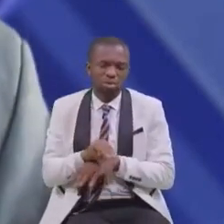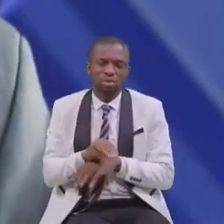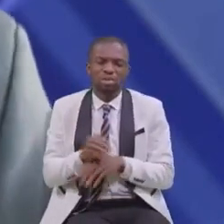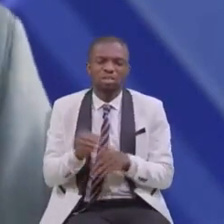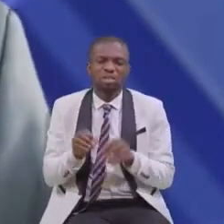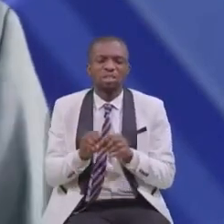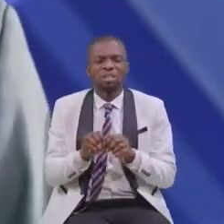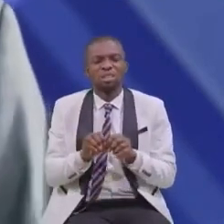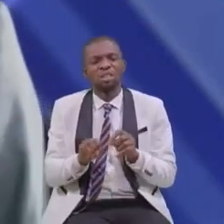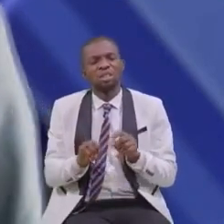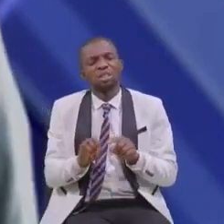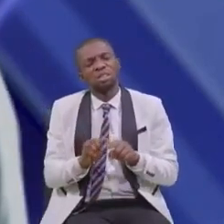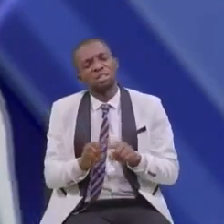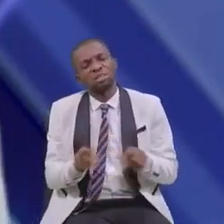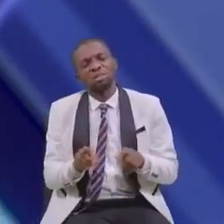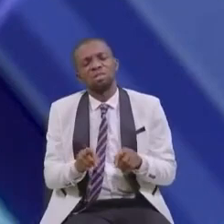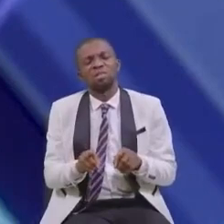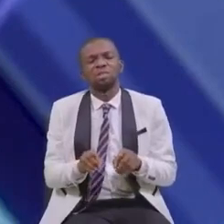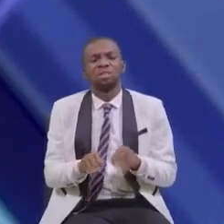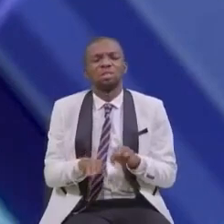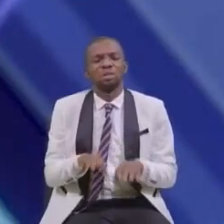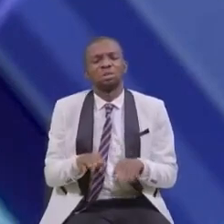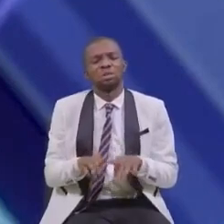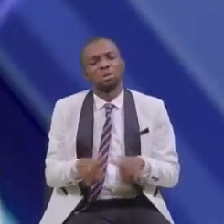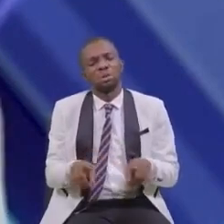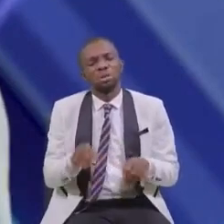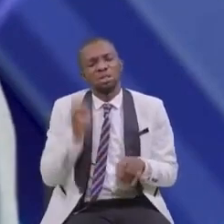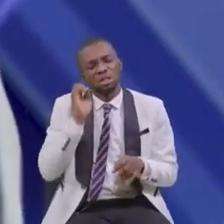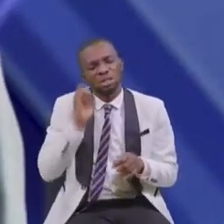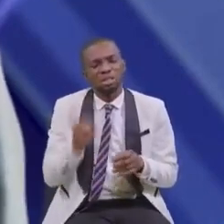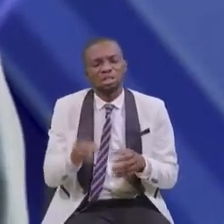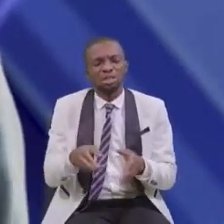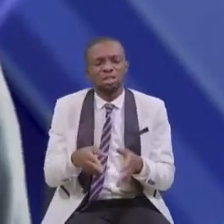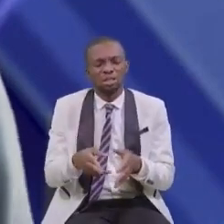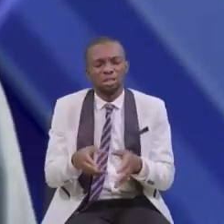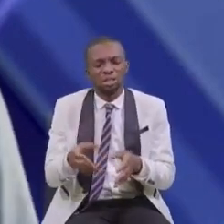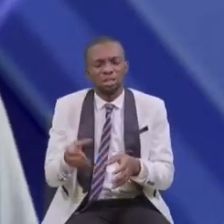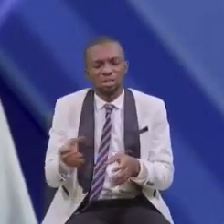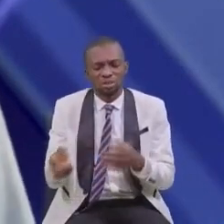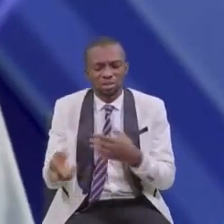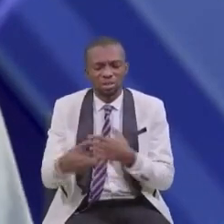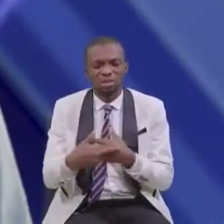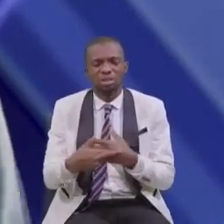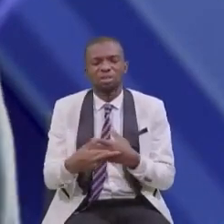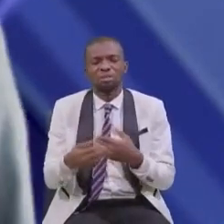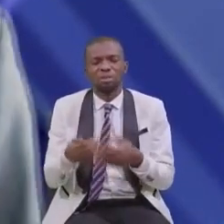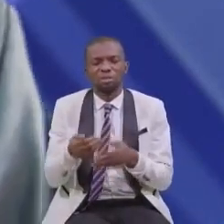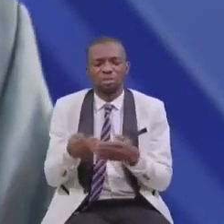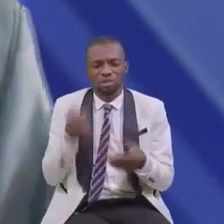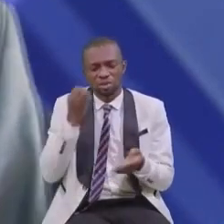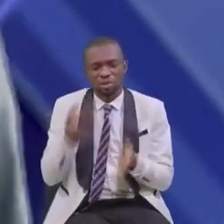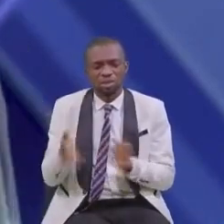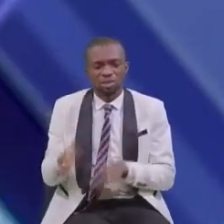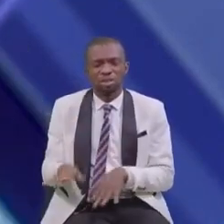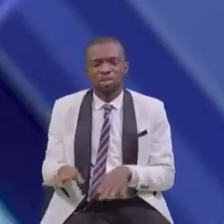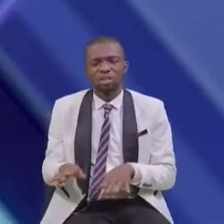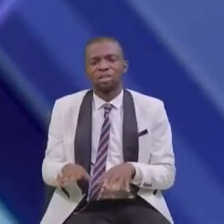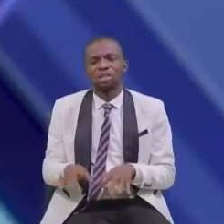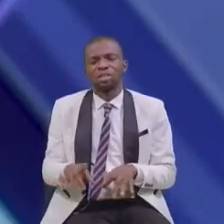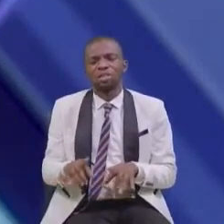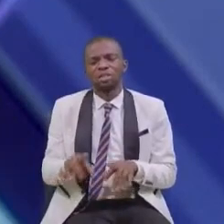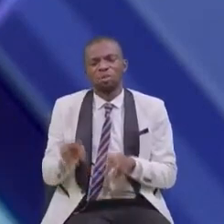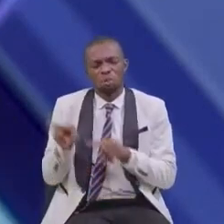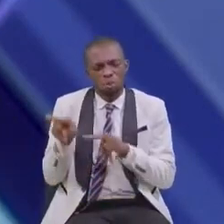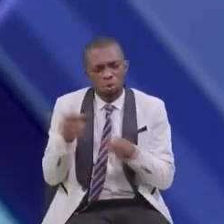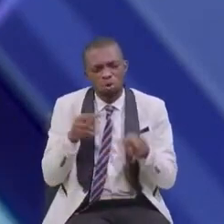died, but it's not his will, the will of God for him. Watch over the anointing upon your head. Watch over the